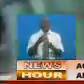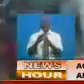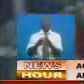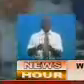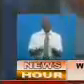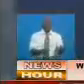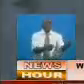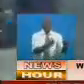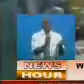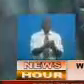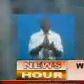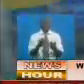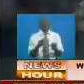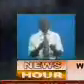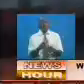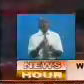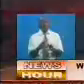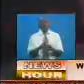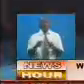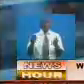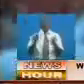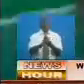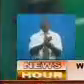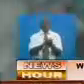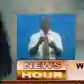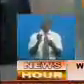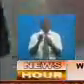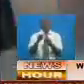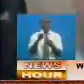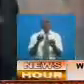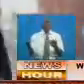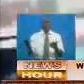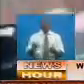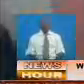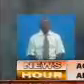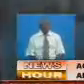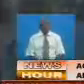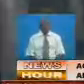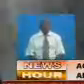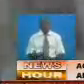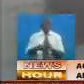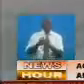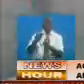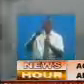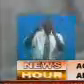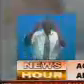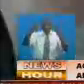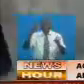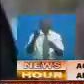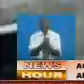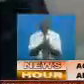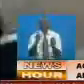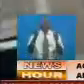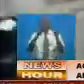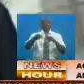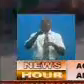rapid growth, which has resulted in the creation of many underserviced neighborhoods. Last year, the president launched